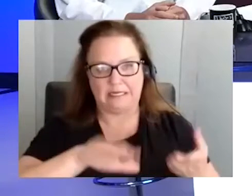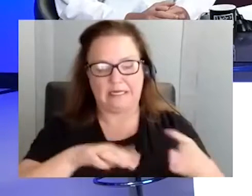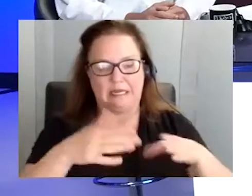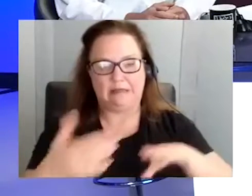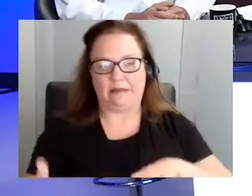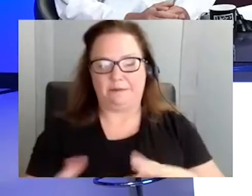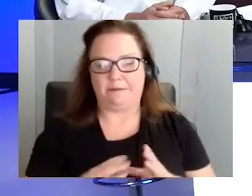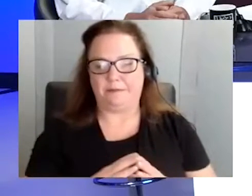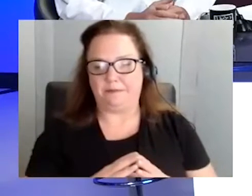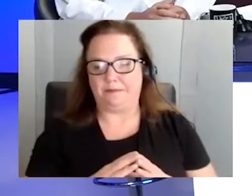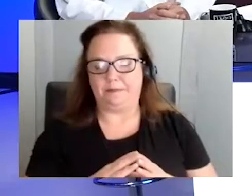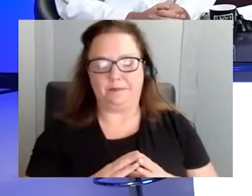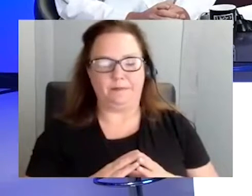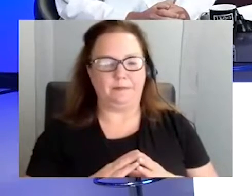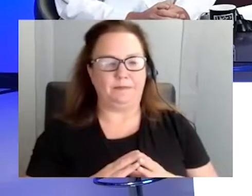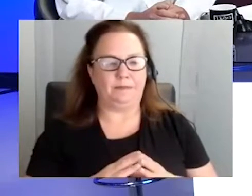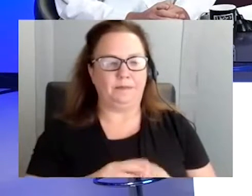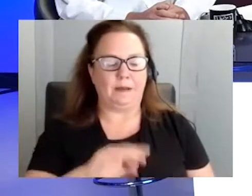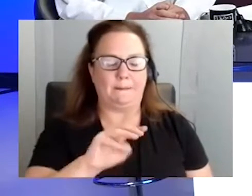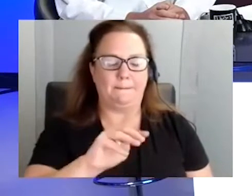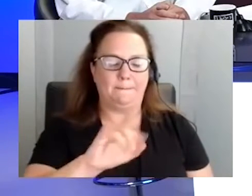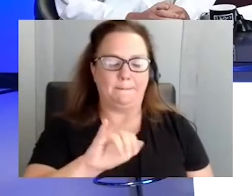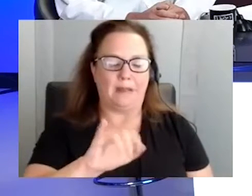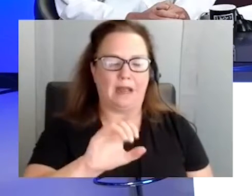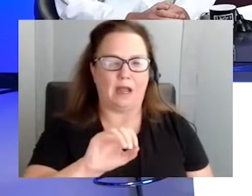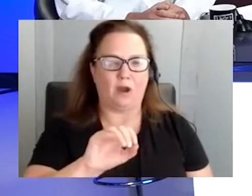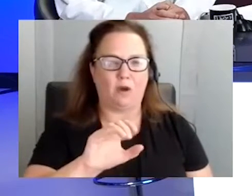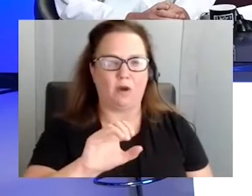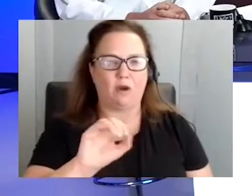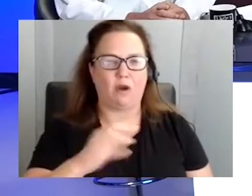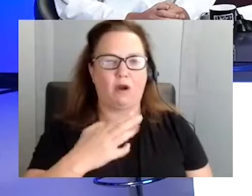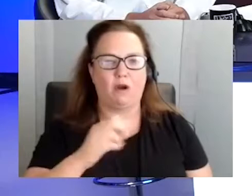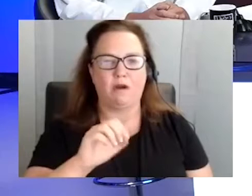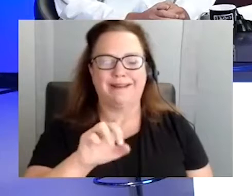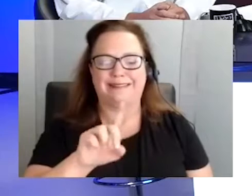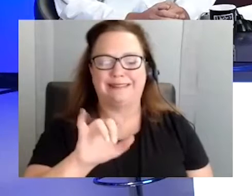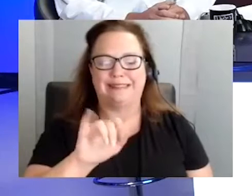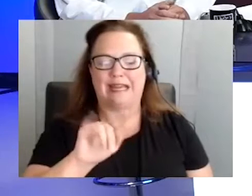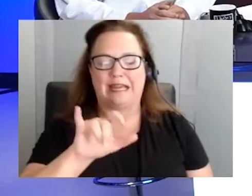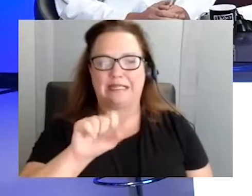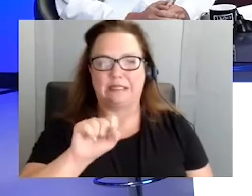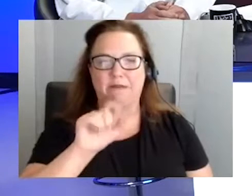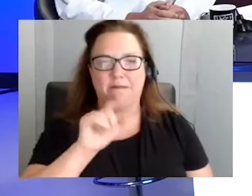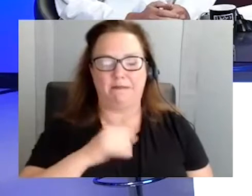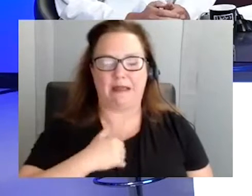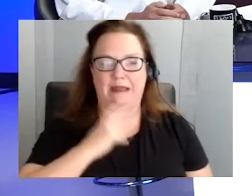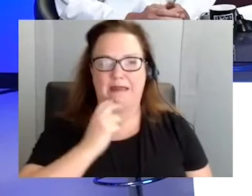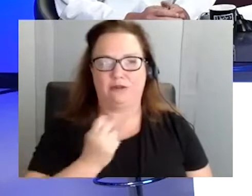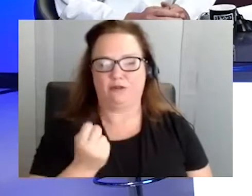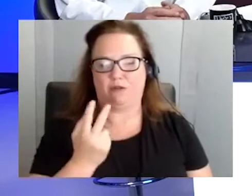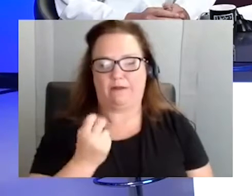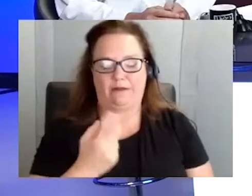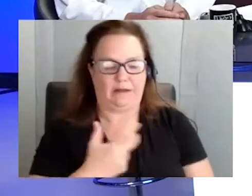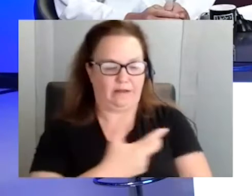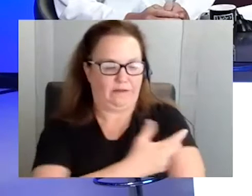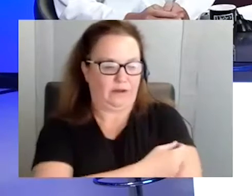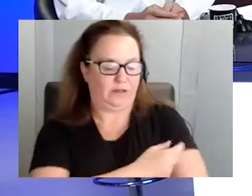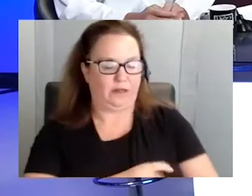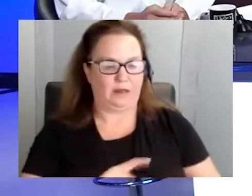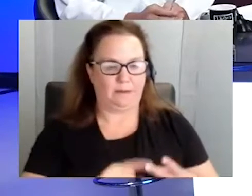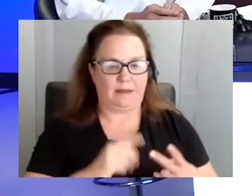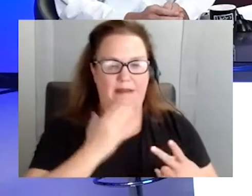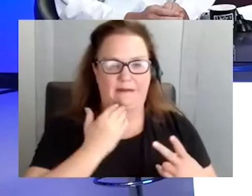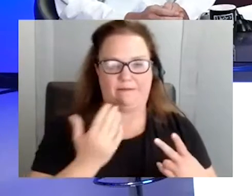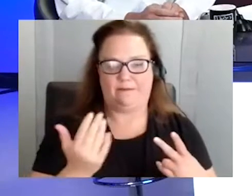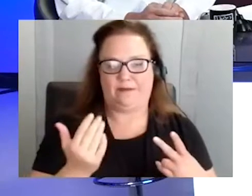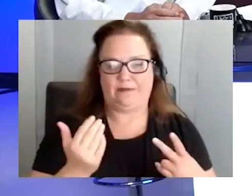thoughts about myocarditis in teens with the vaccine? My 12-year-old has had 1 dose of vaccine. My 15-year-old is getting his